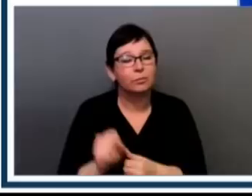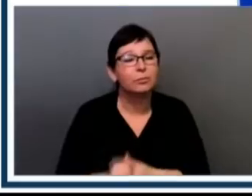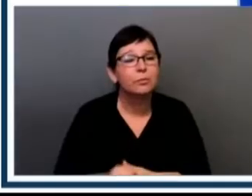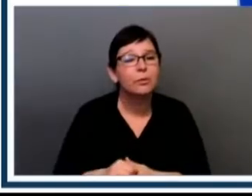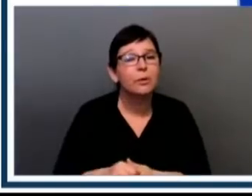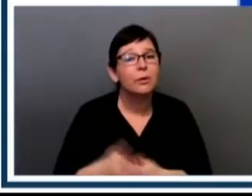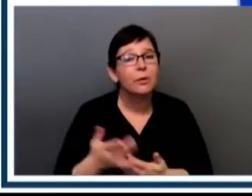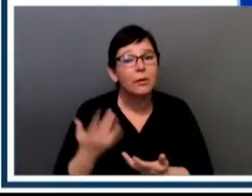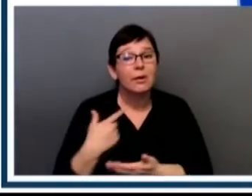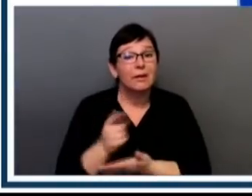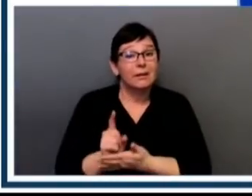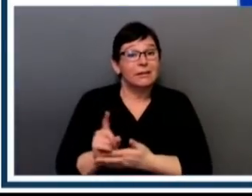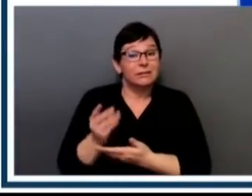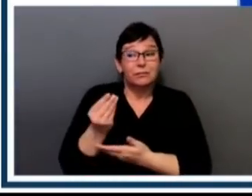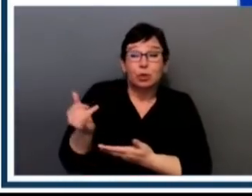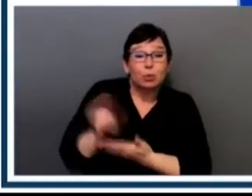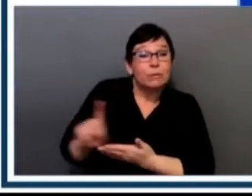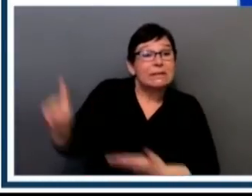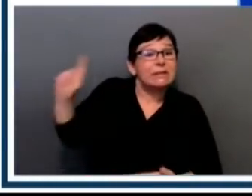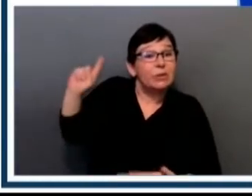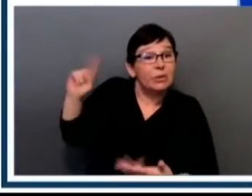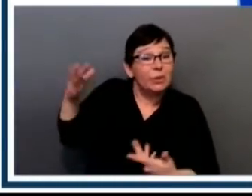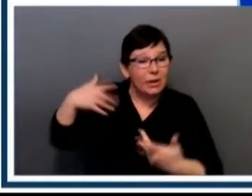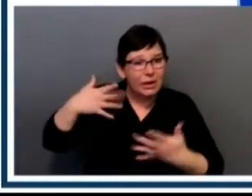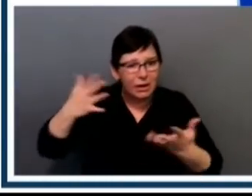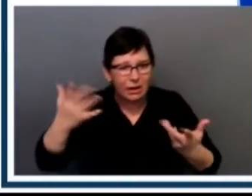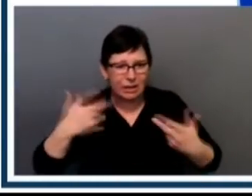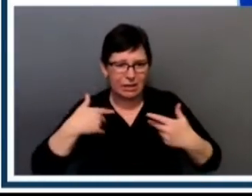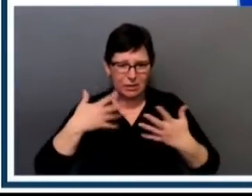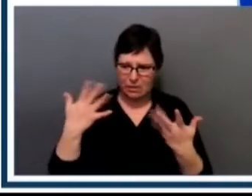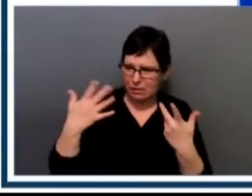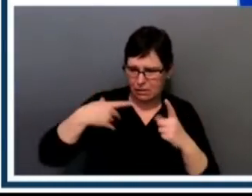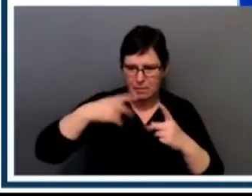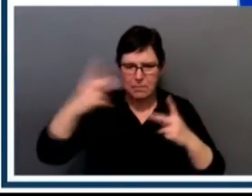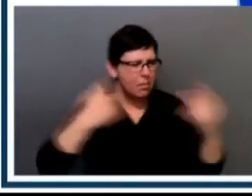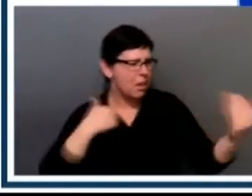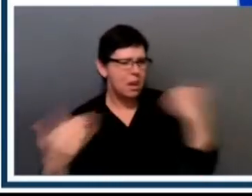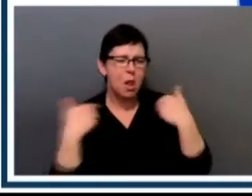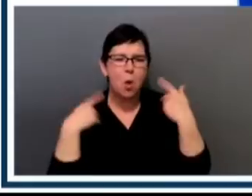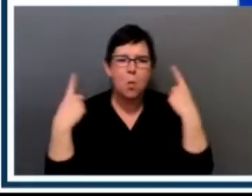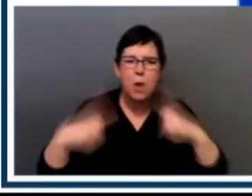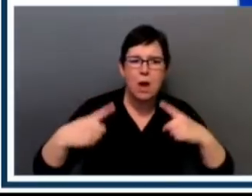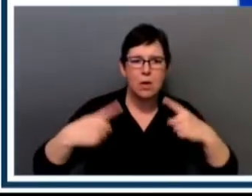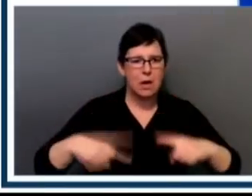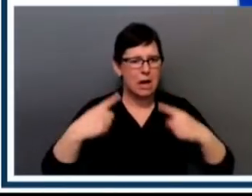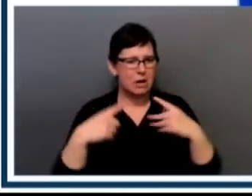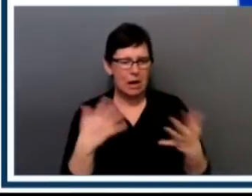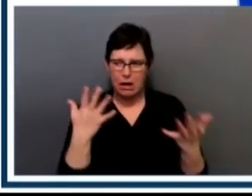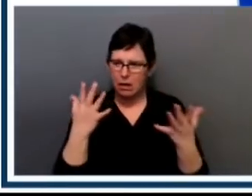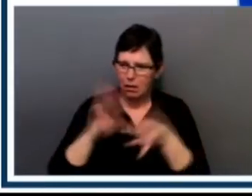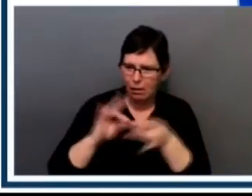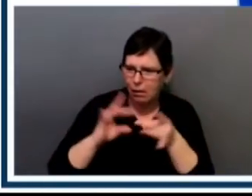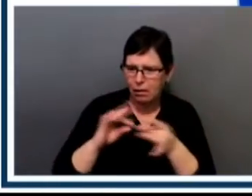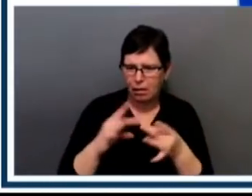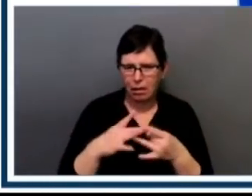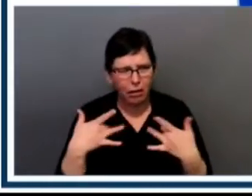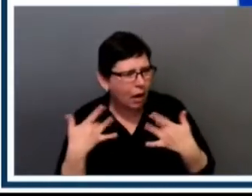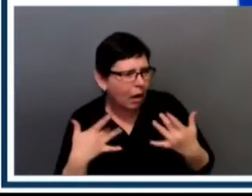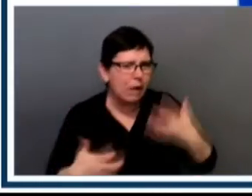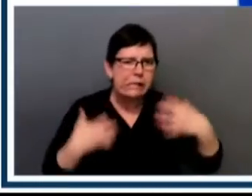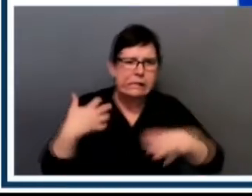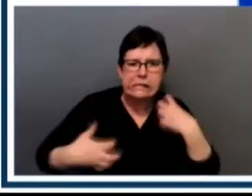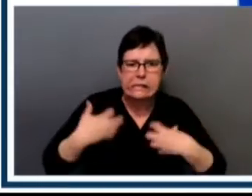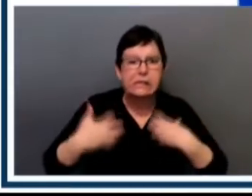because what are the dates? What are the actual triggers? Right? There was a lot of grief. So, I think at that time, what we were trying